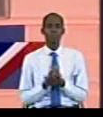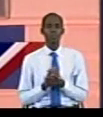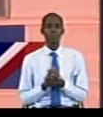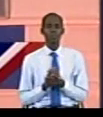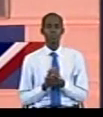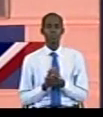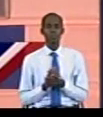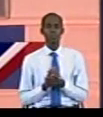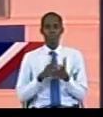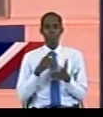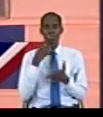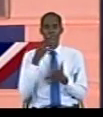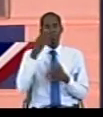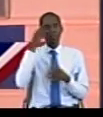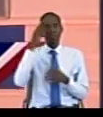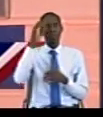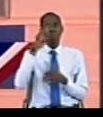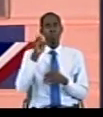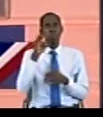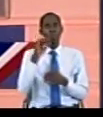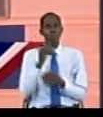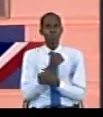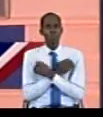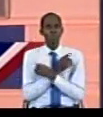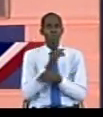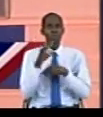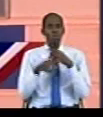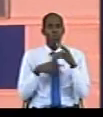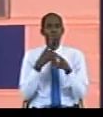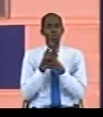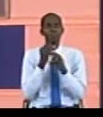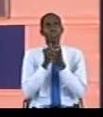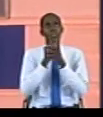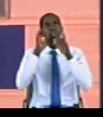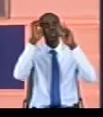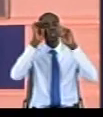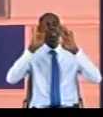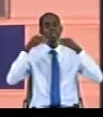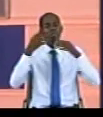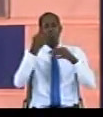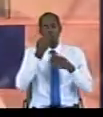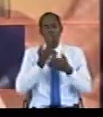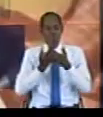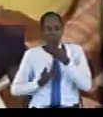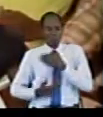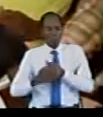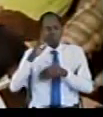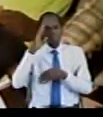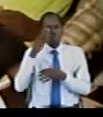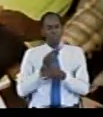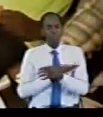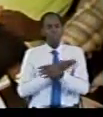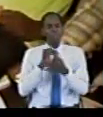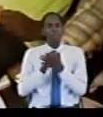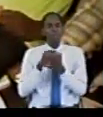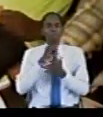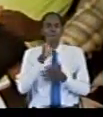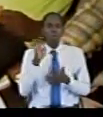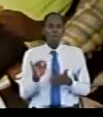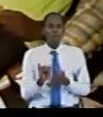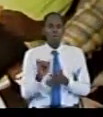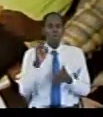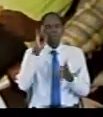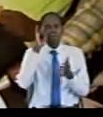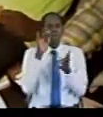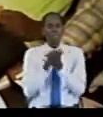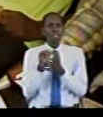it says, for God so loved the world that he gave his only begotten Son, that whosoever believeth in him should not perish,